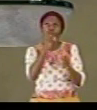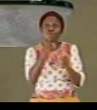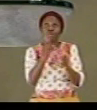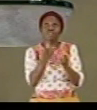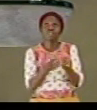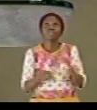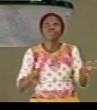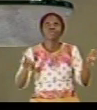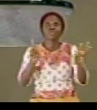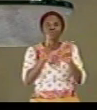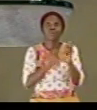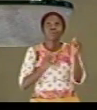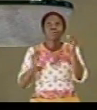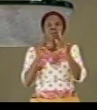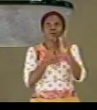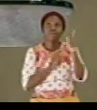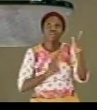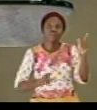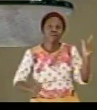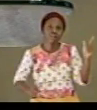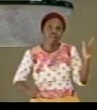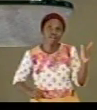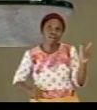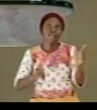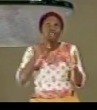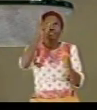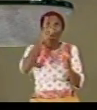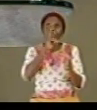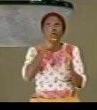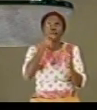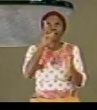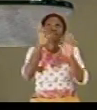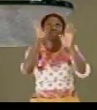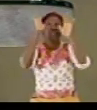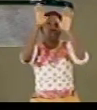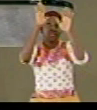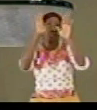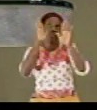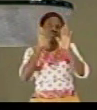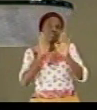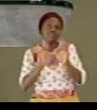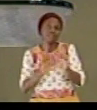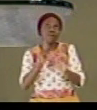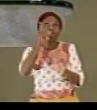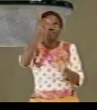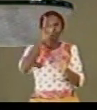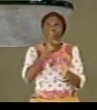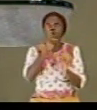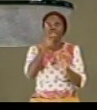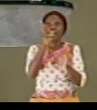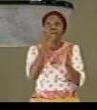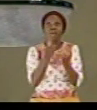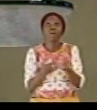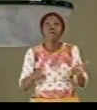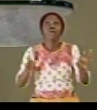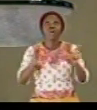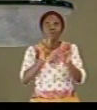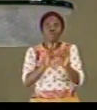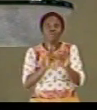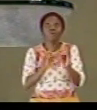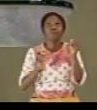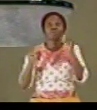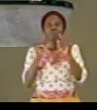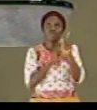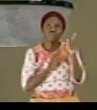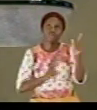are worthy, oh Lord. You are wonderful. You are worthy, oh Lord. You